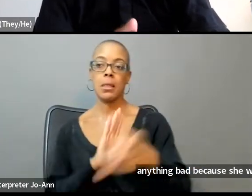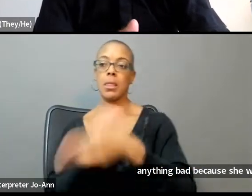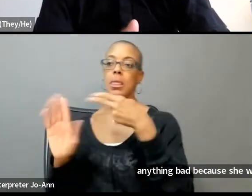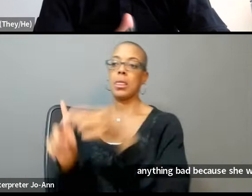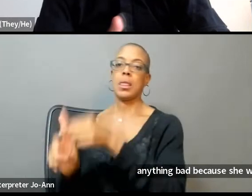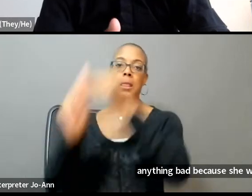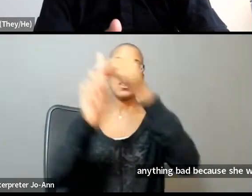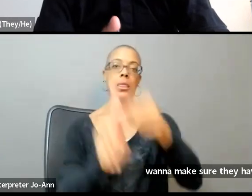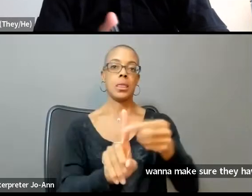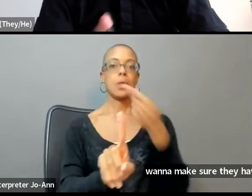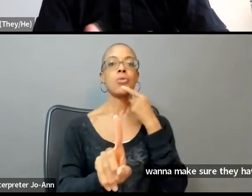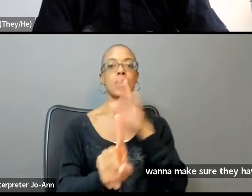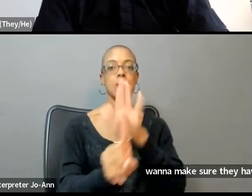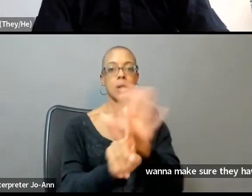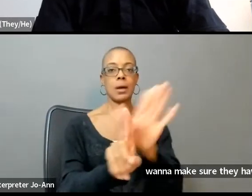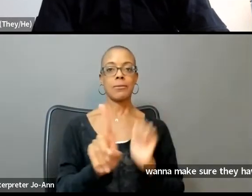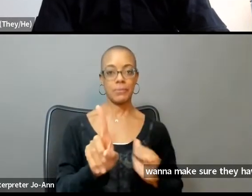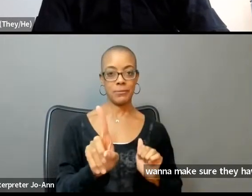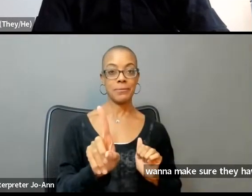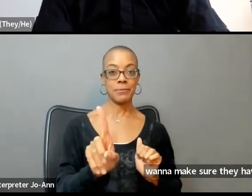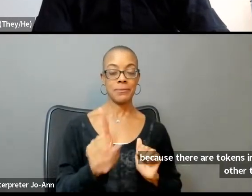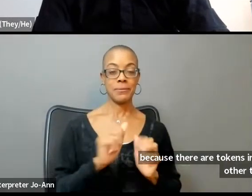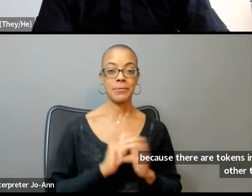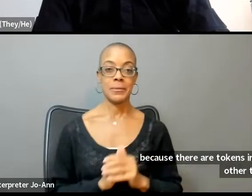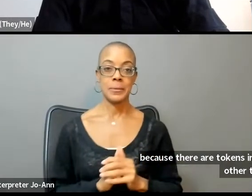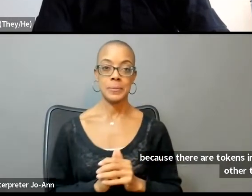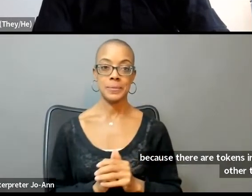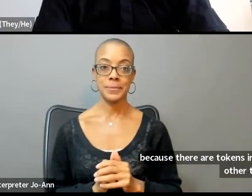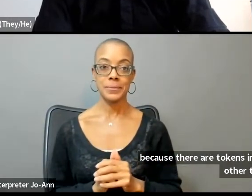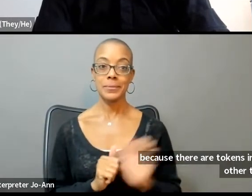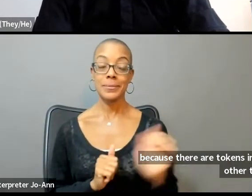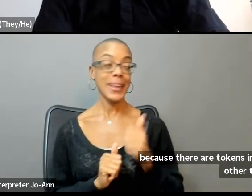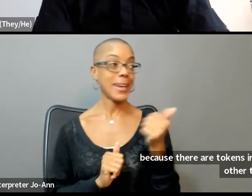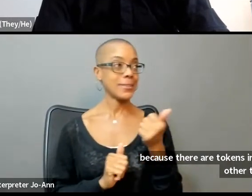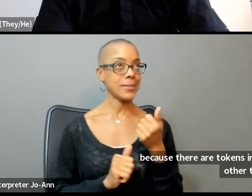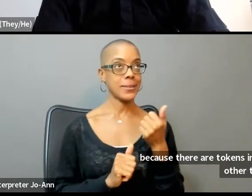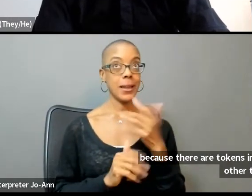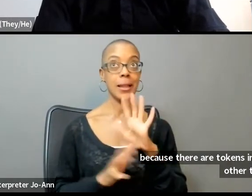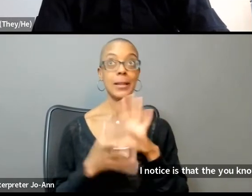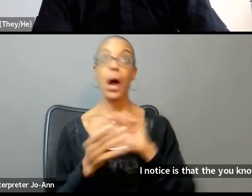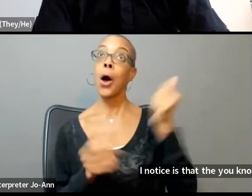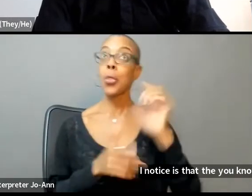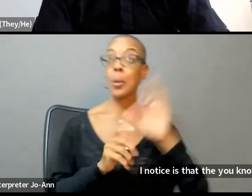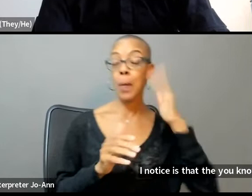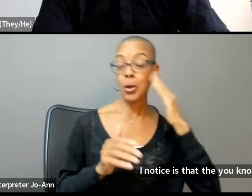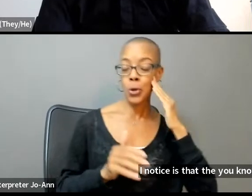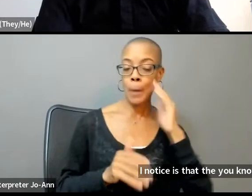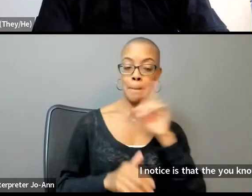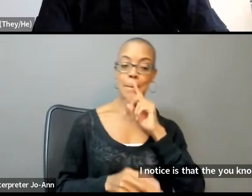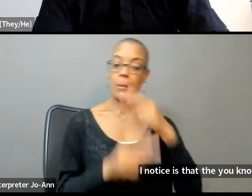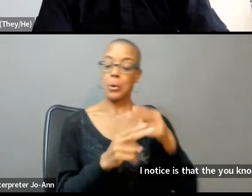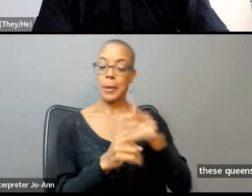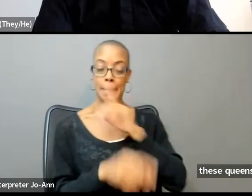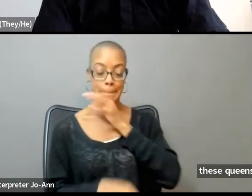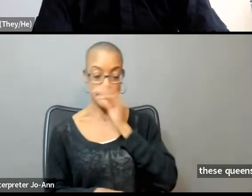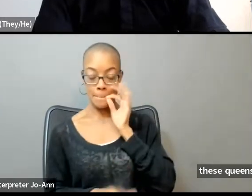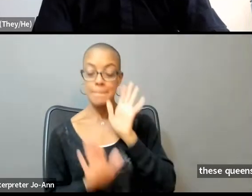And the other thing that I notice is that and I'm not going to name these queens names either, but queens